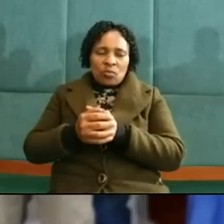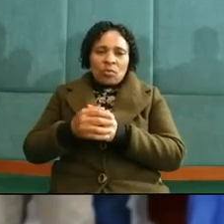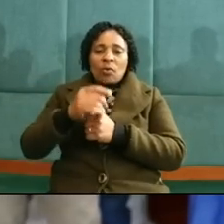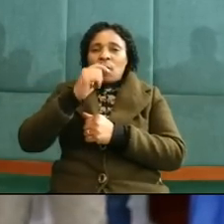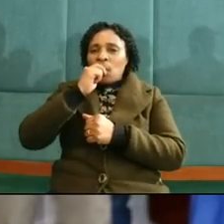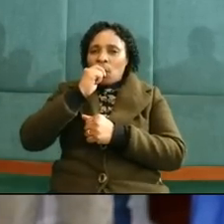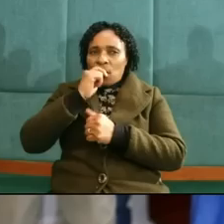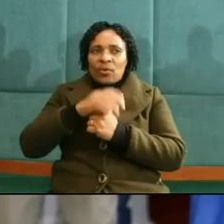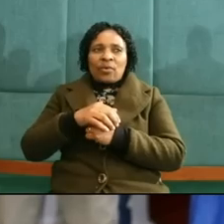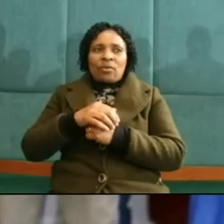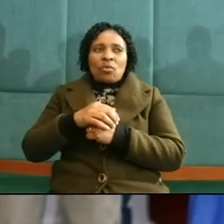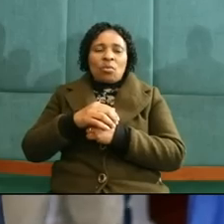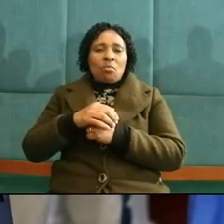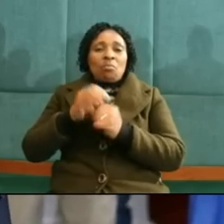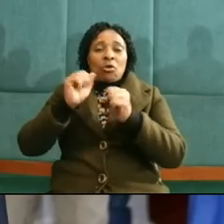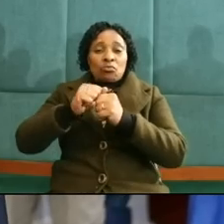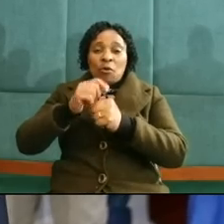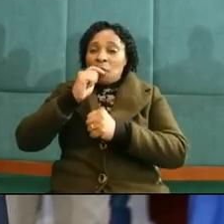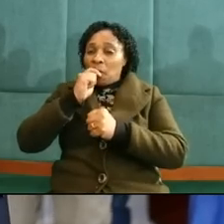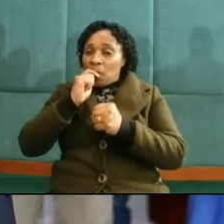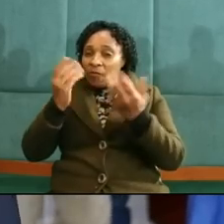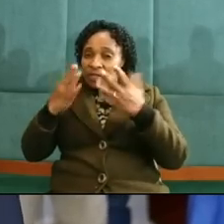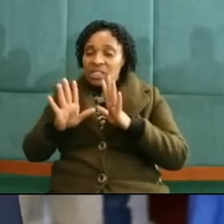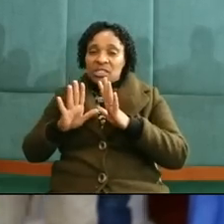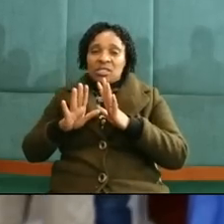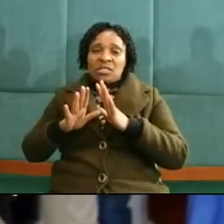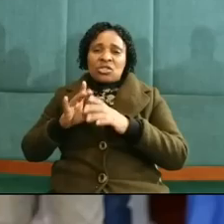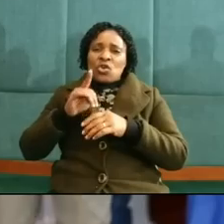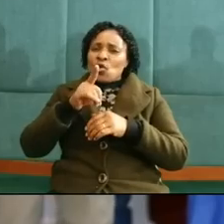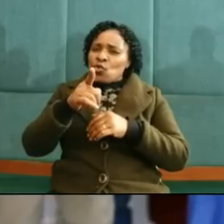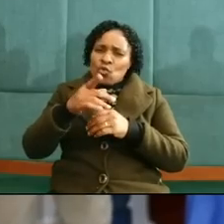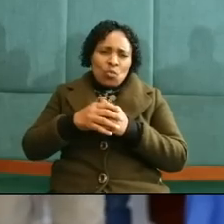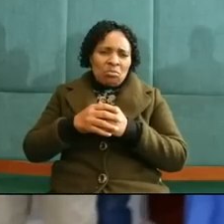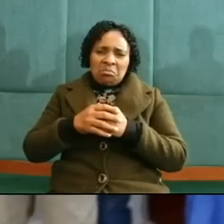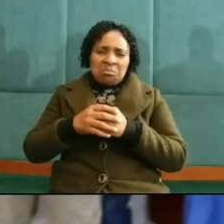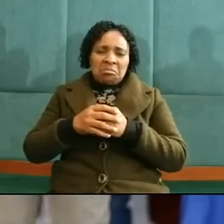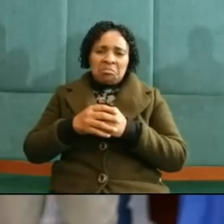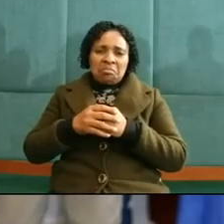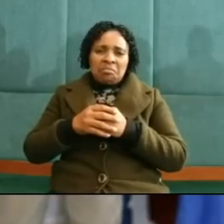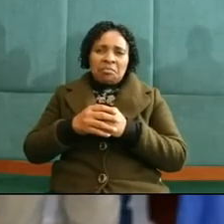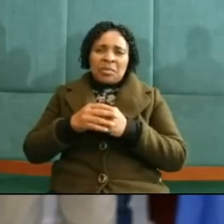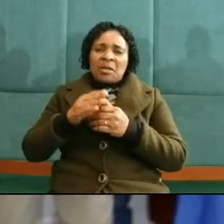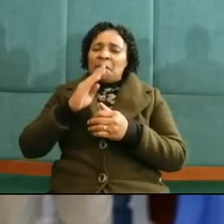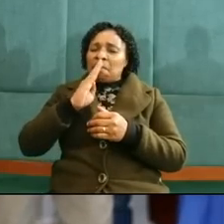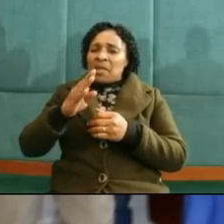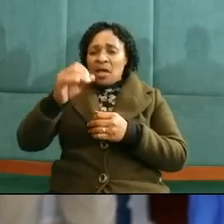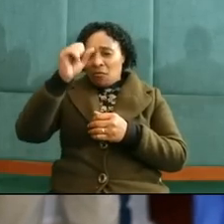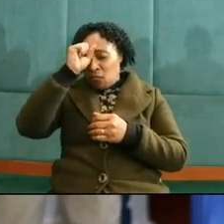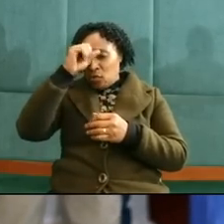whistle will blow. You would be a fool to be in the